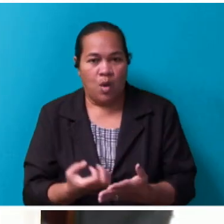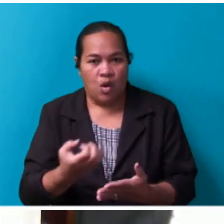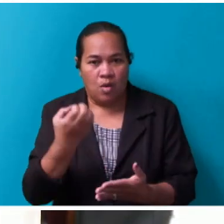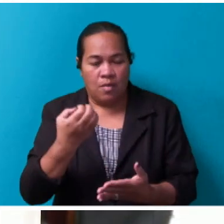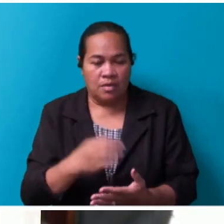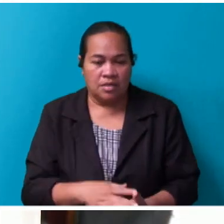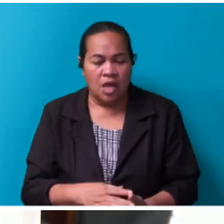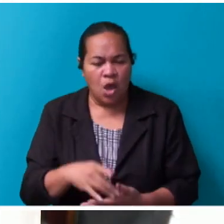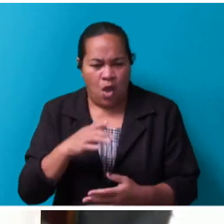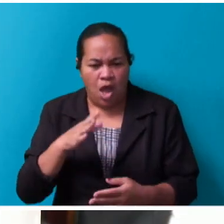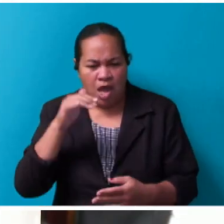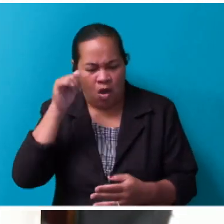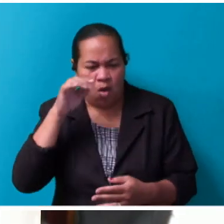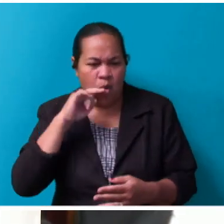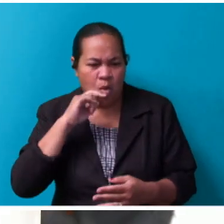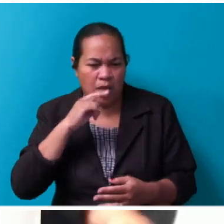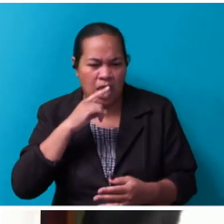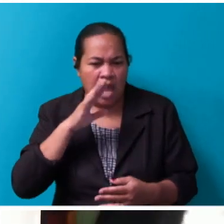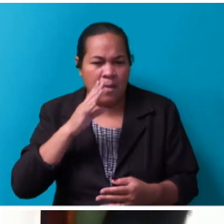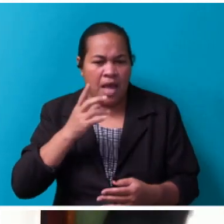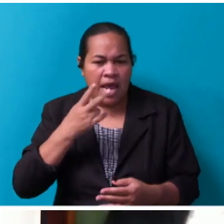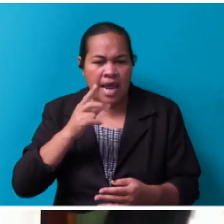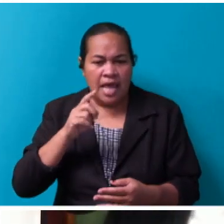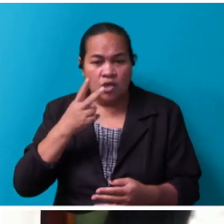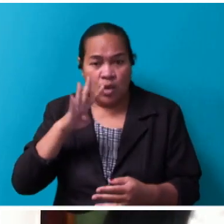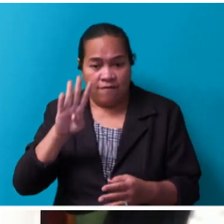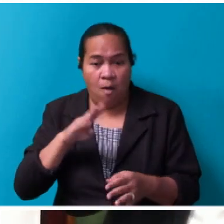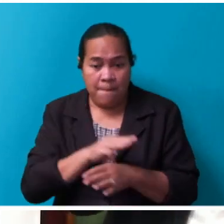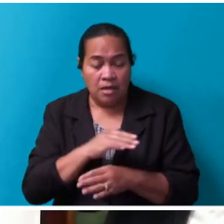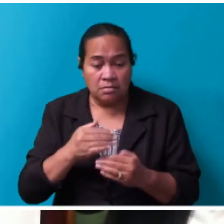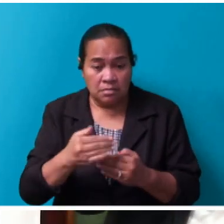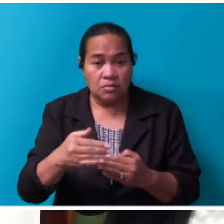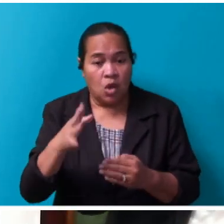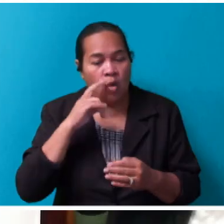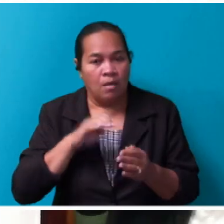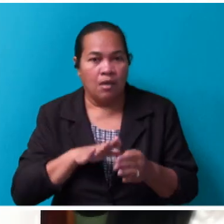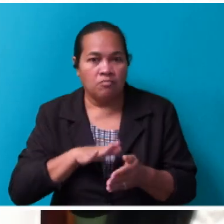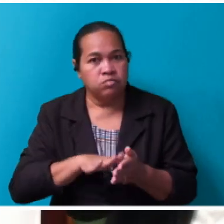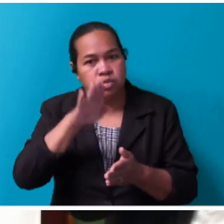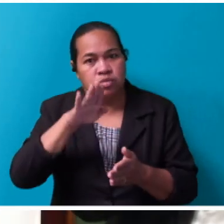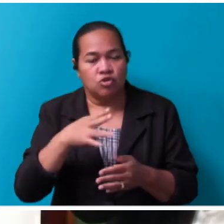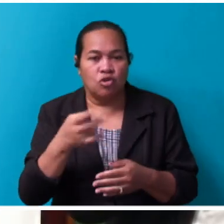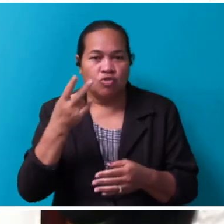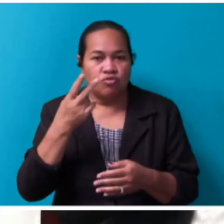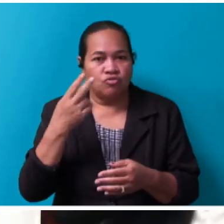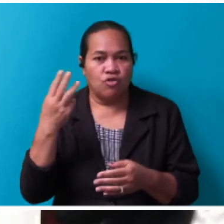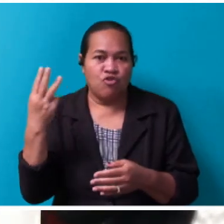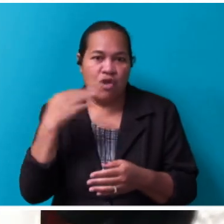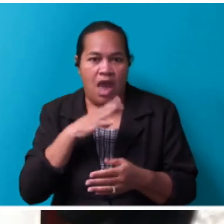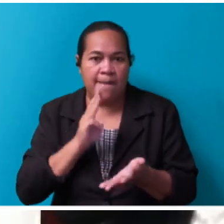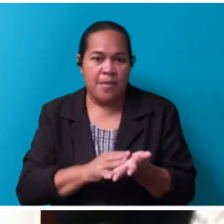reach 300 million in the next 24 months, Honorable Speaker. In terms of employment, we are now sitting